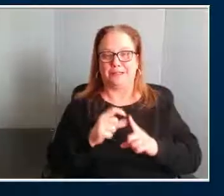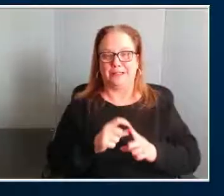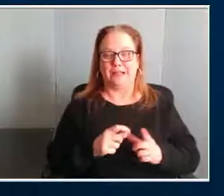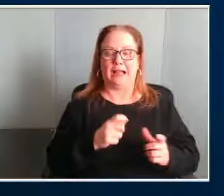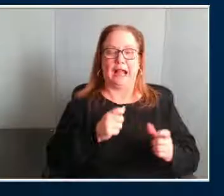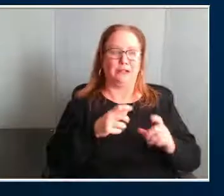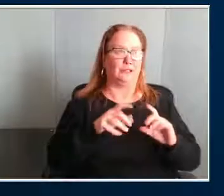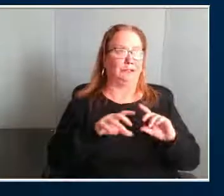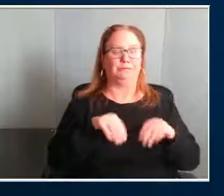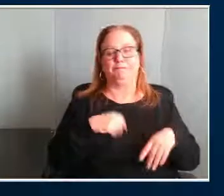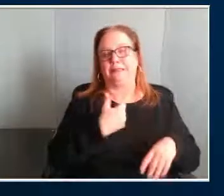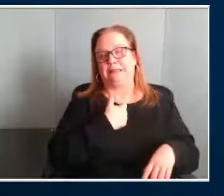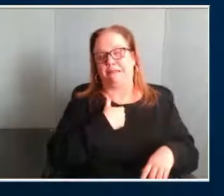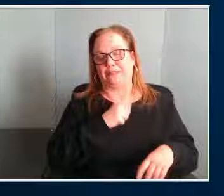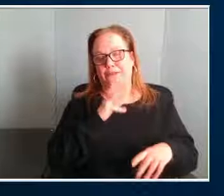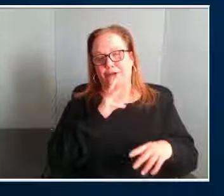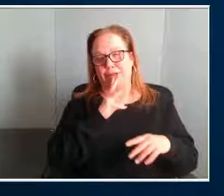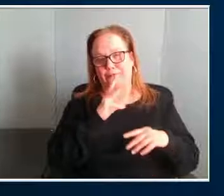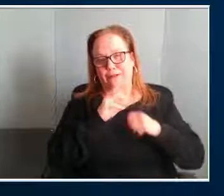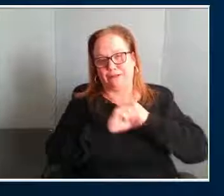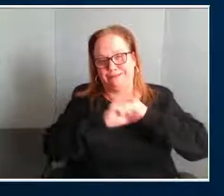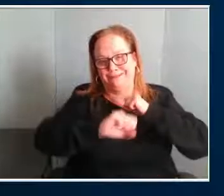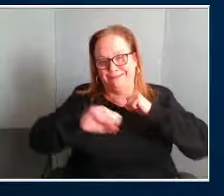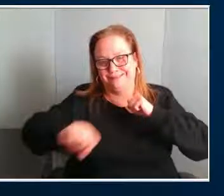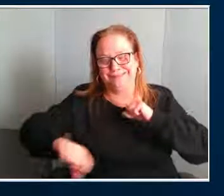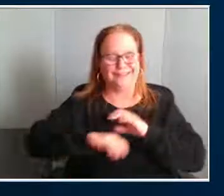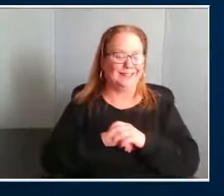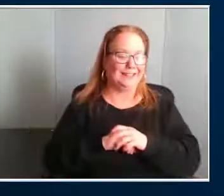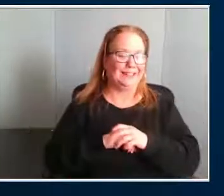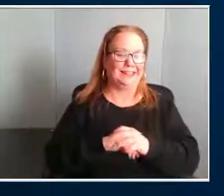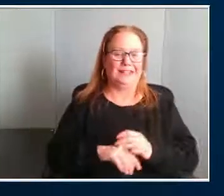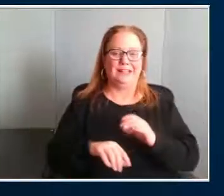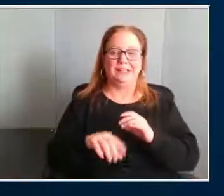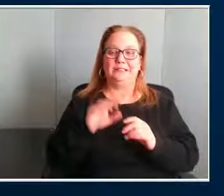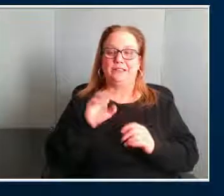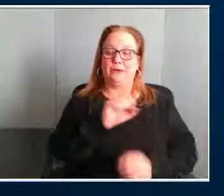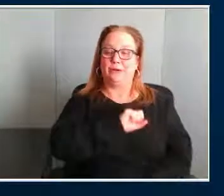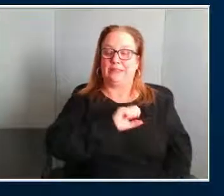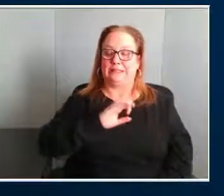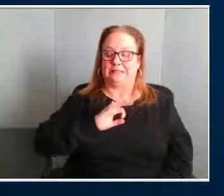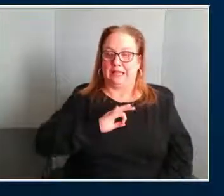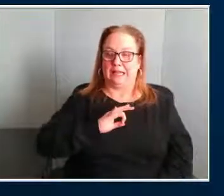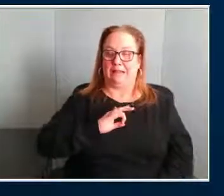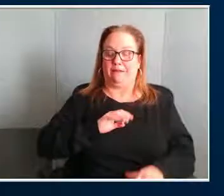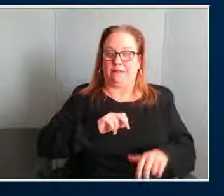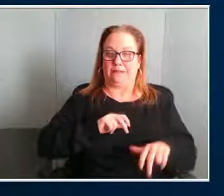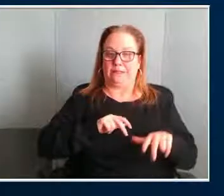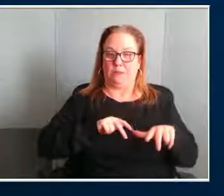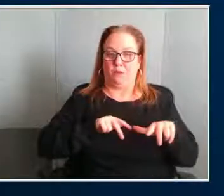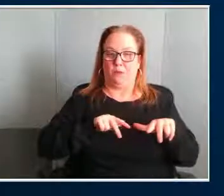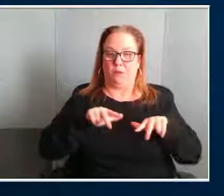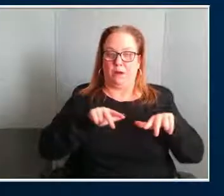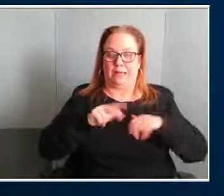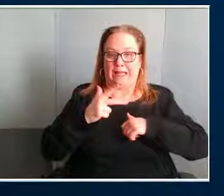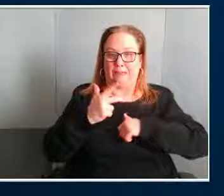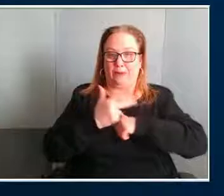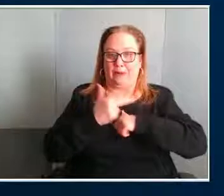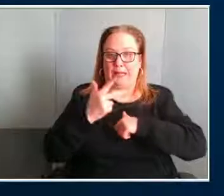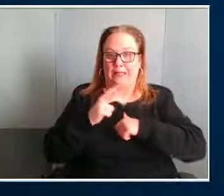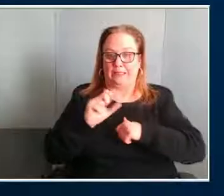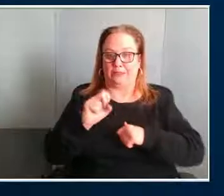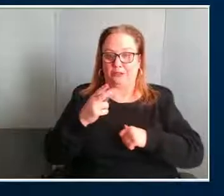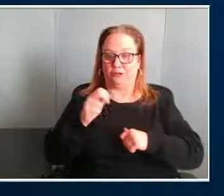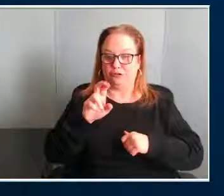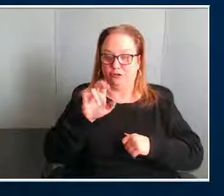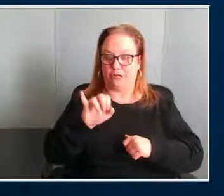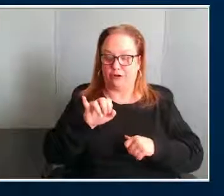yapping. All right, so the staff got Michael up, and he was taking steps in a matter of 3 days. Sherry, let's